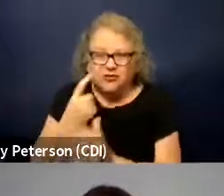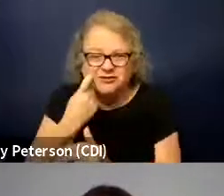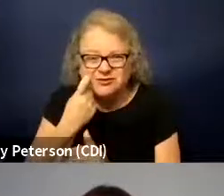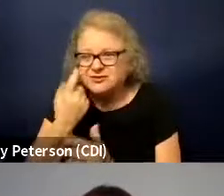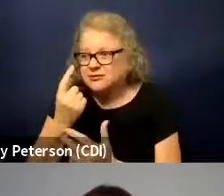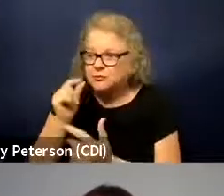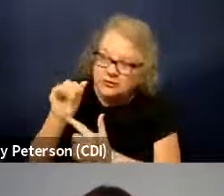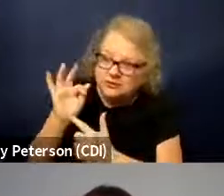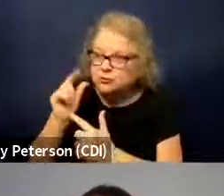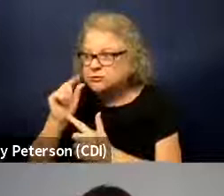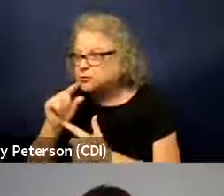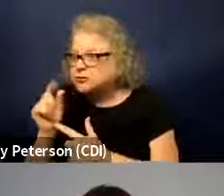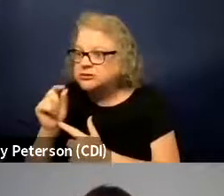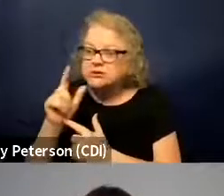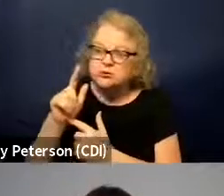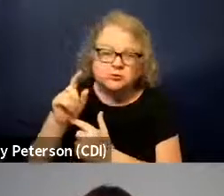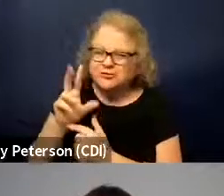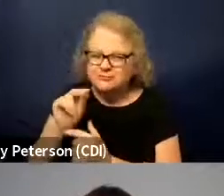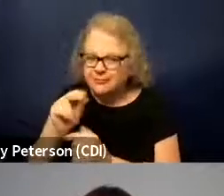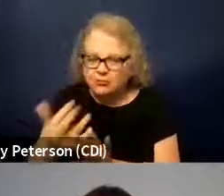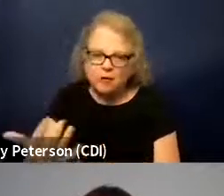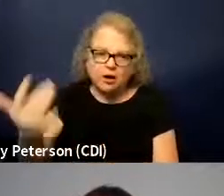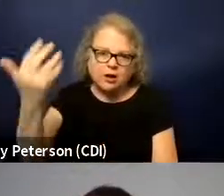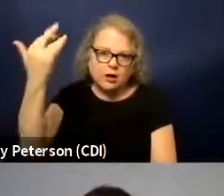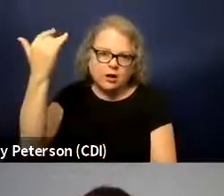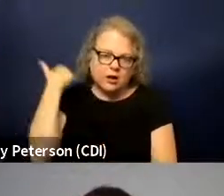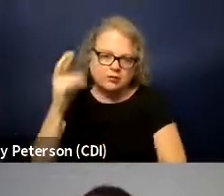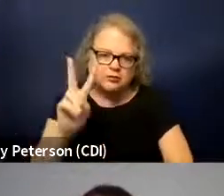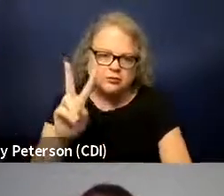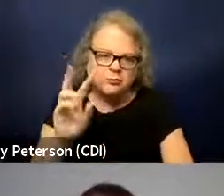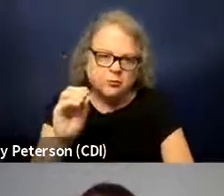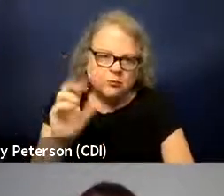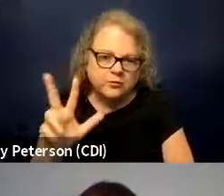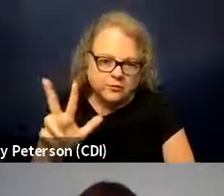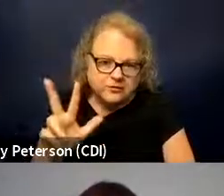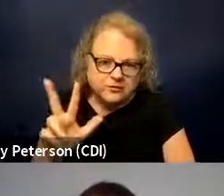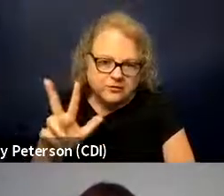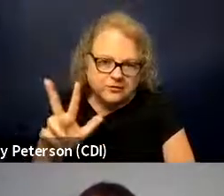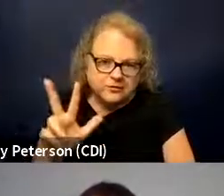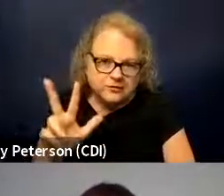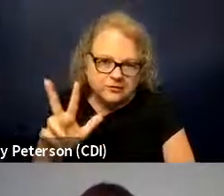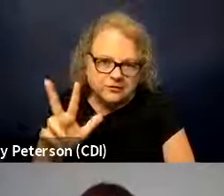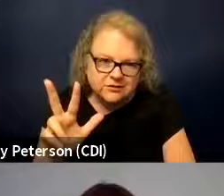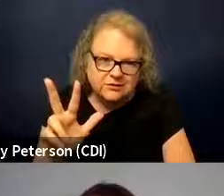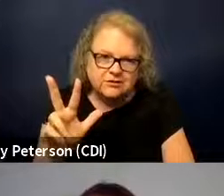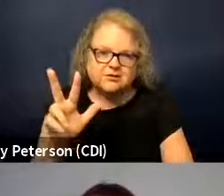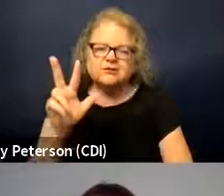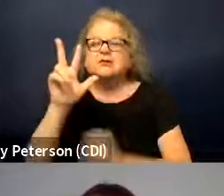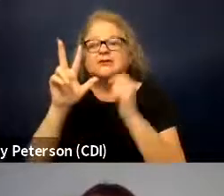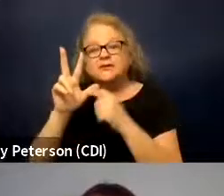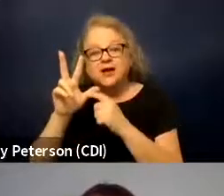original SARS-CoV-1 virus. This virus is genetically very similar